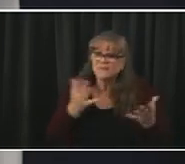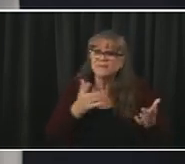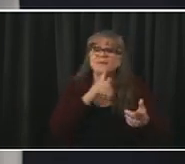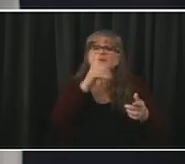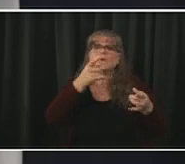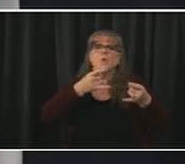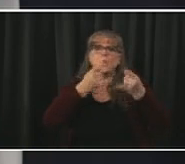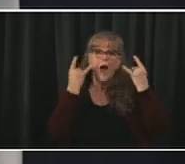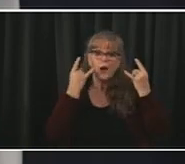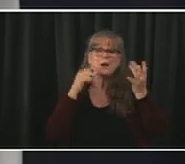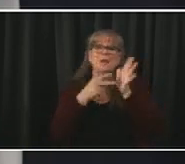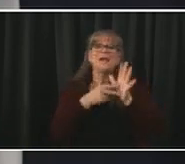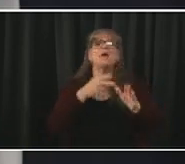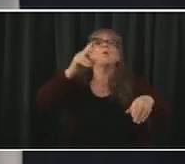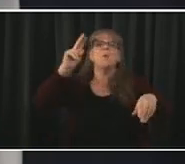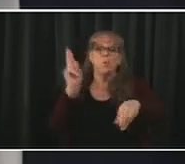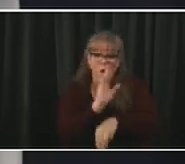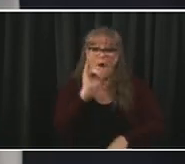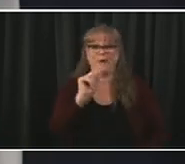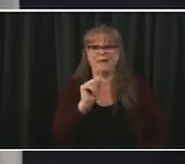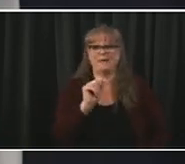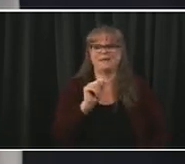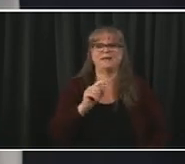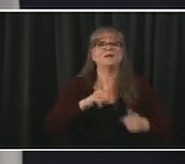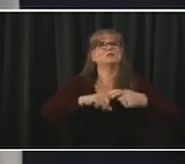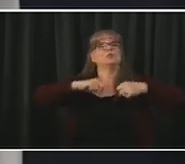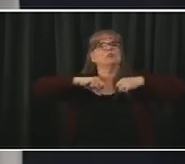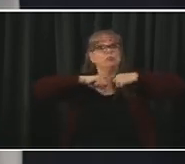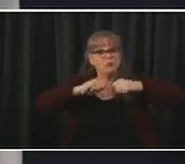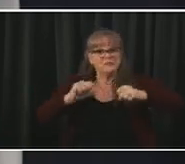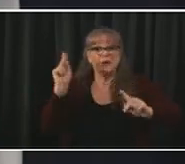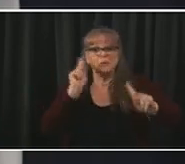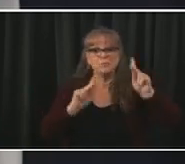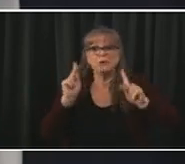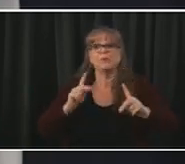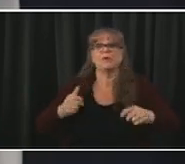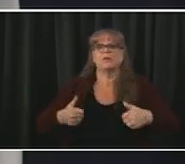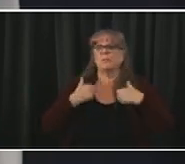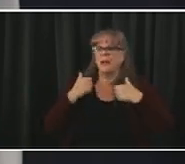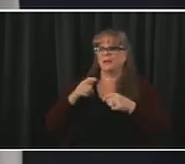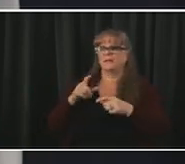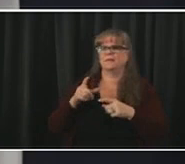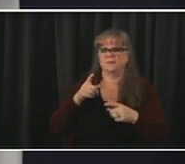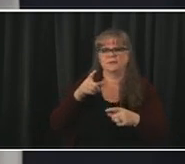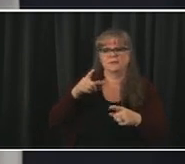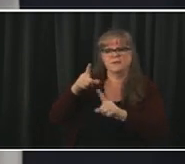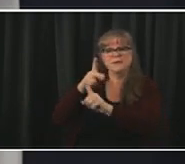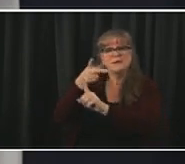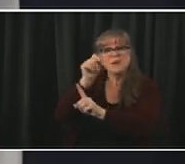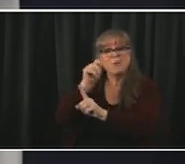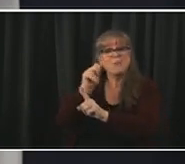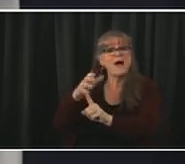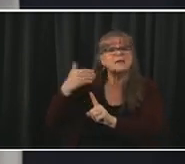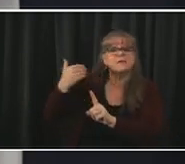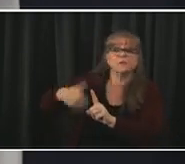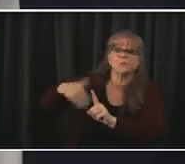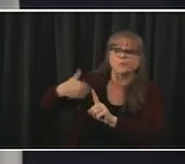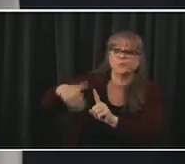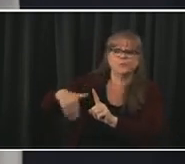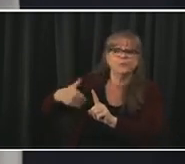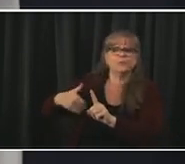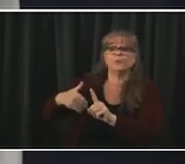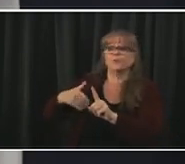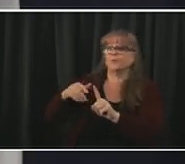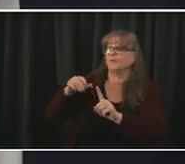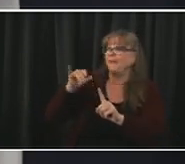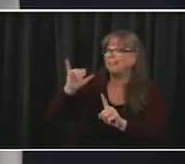you to wear a mask so we can save lives and end the pandemic. It really doesn't. I don't take any personal